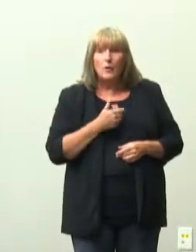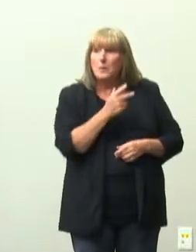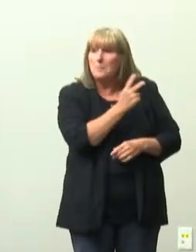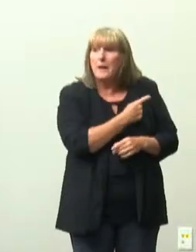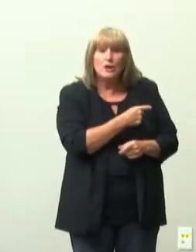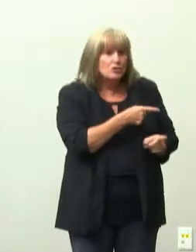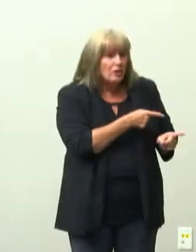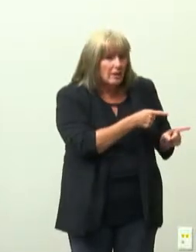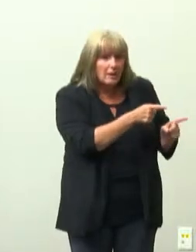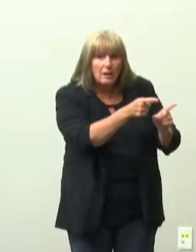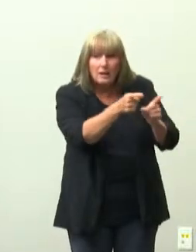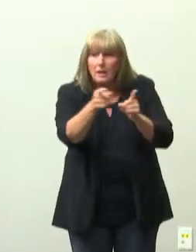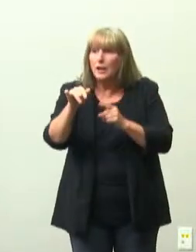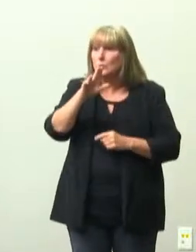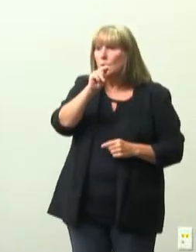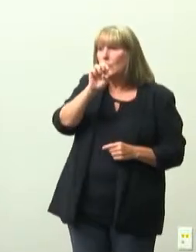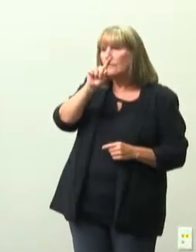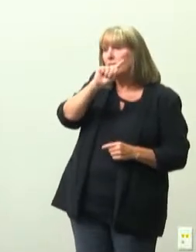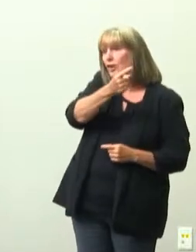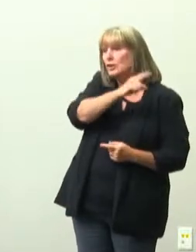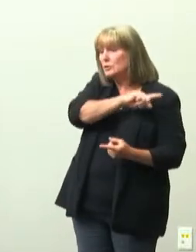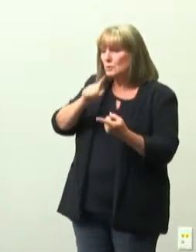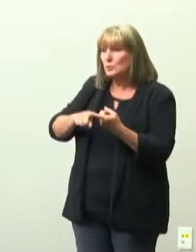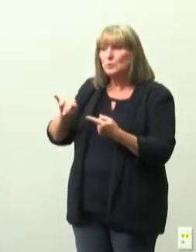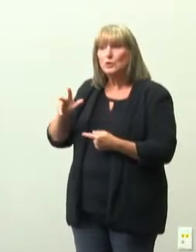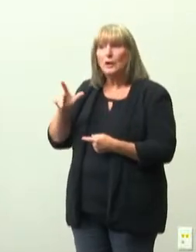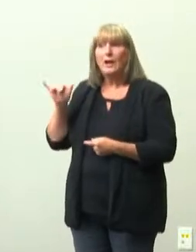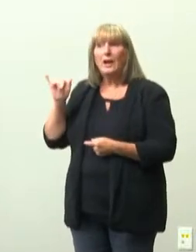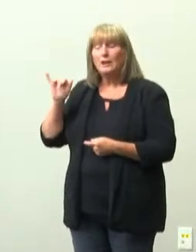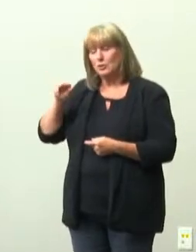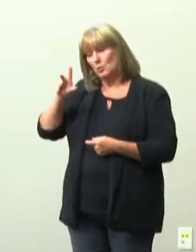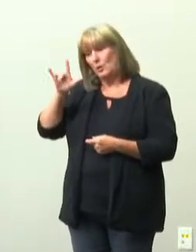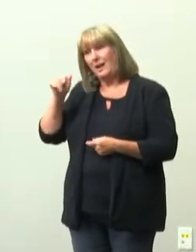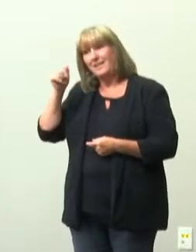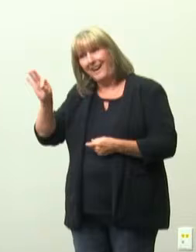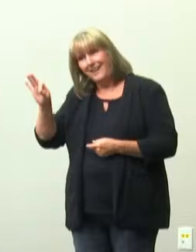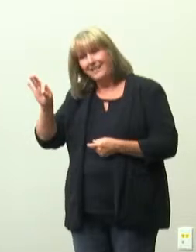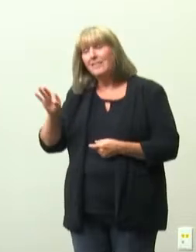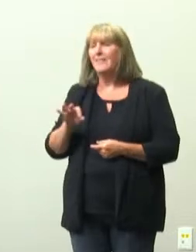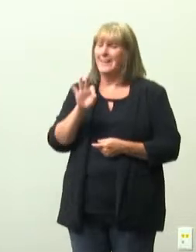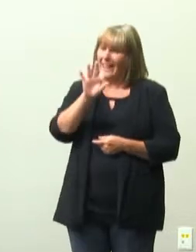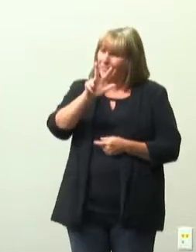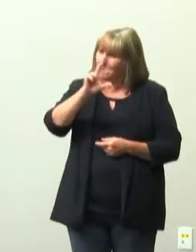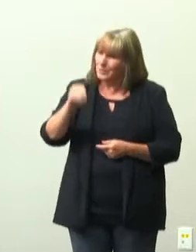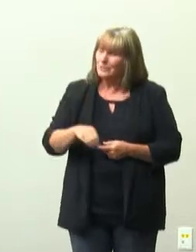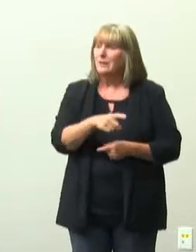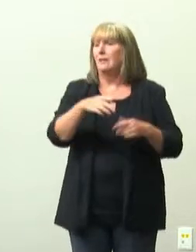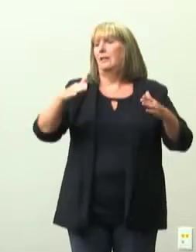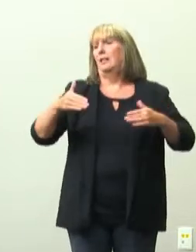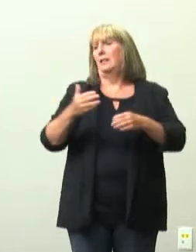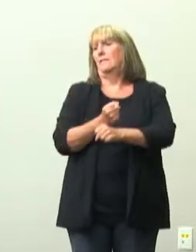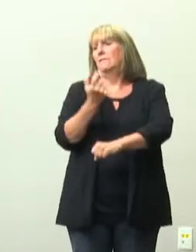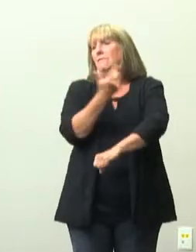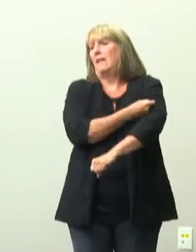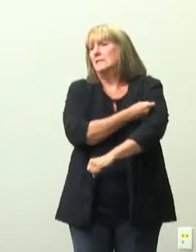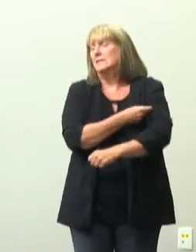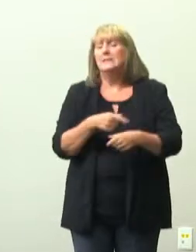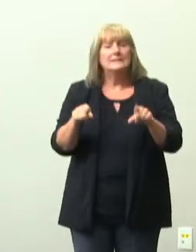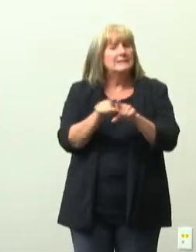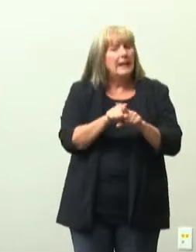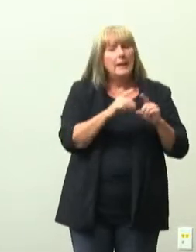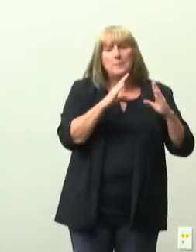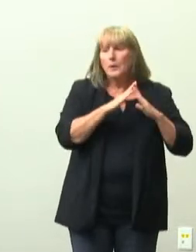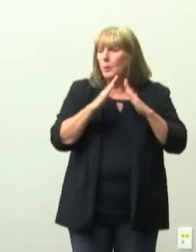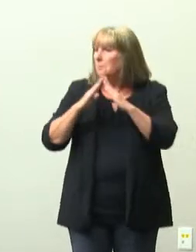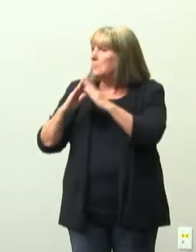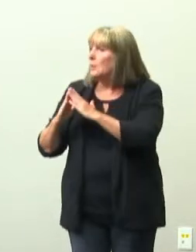got hospitalized between June 1st and July 19th were unvaccinated. So it goes, same thing with community